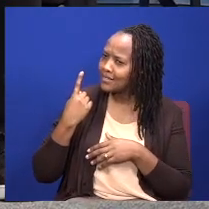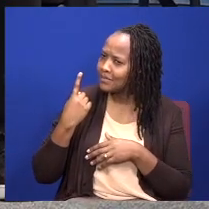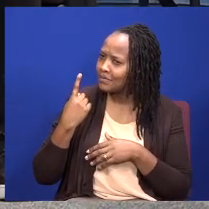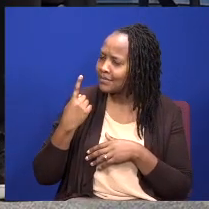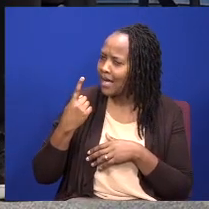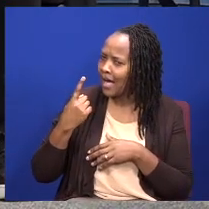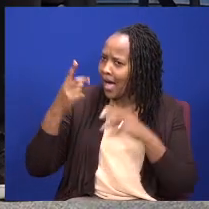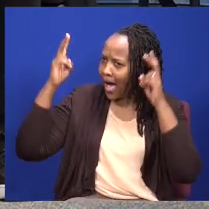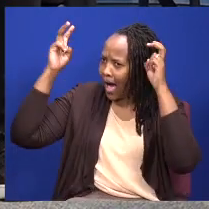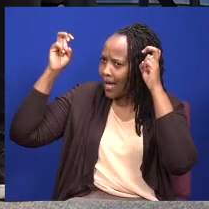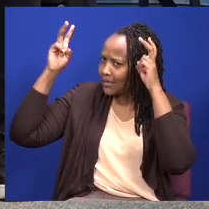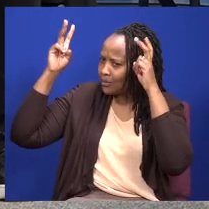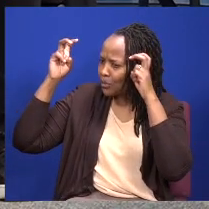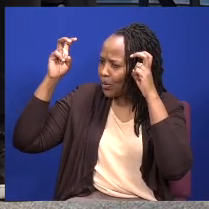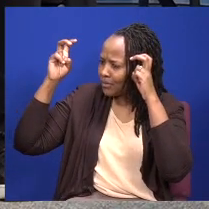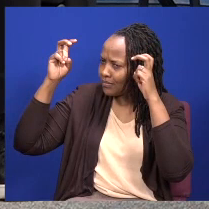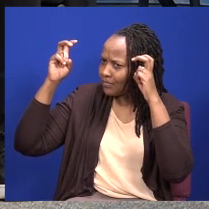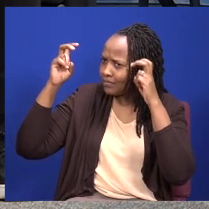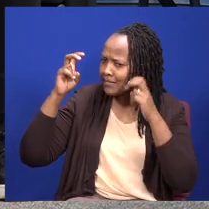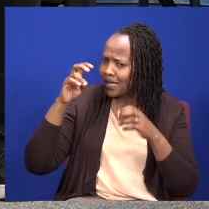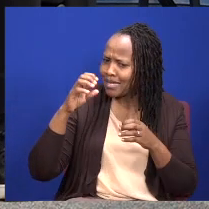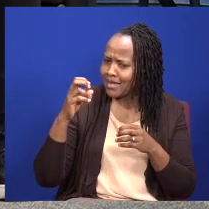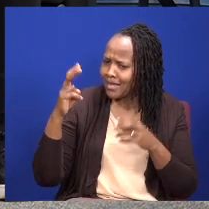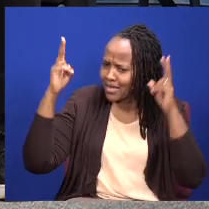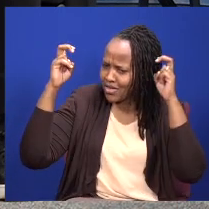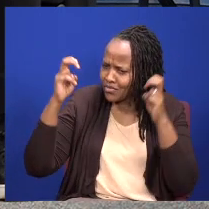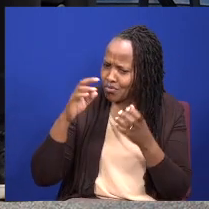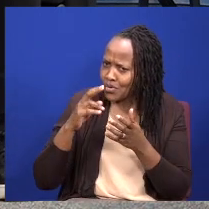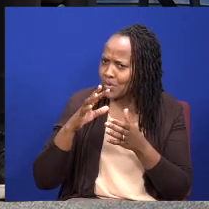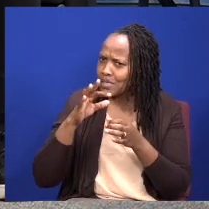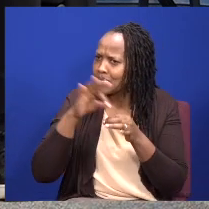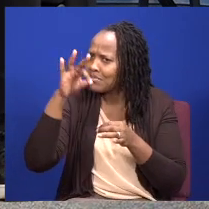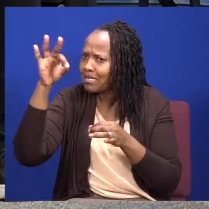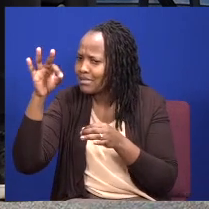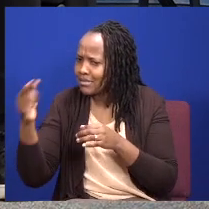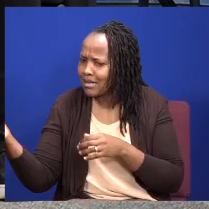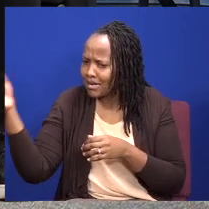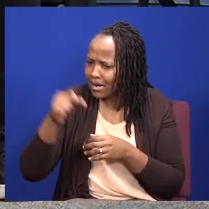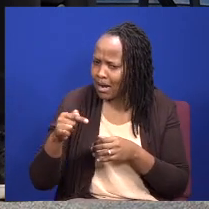that a demon is an evil spirit that comes to torment us and makes our lives